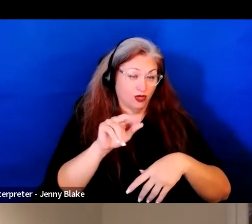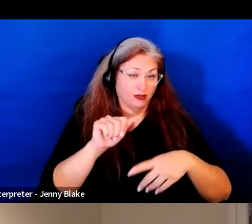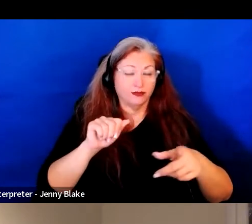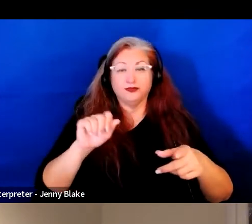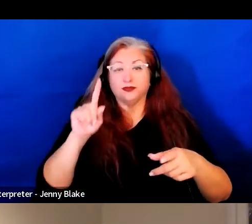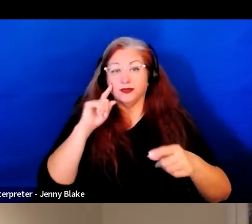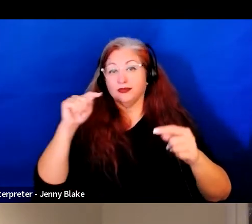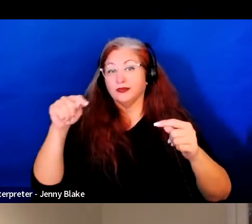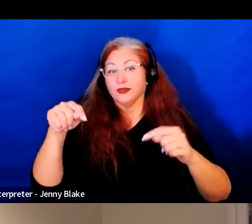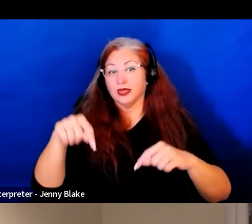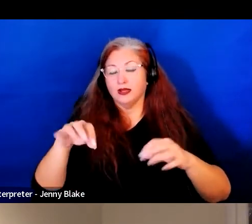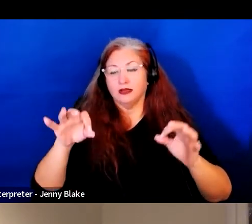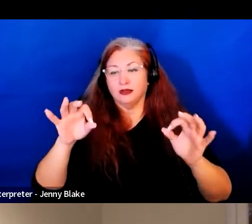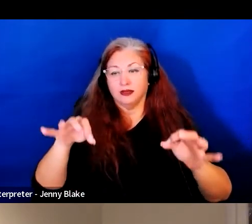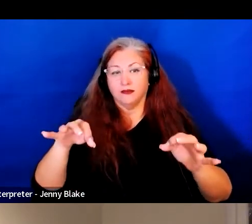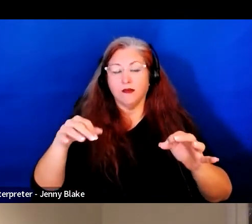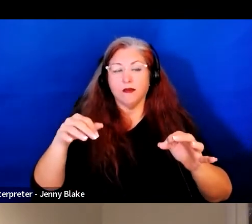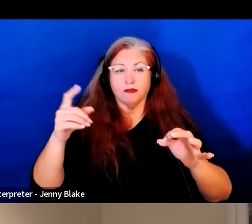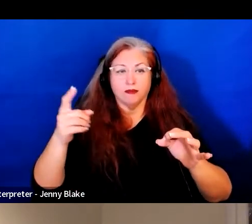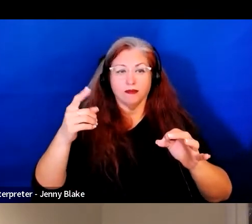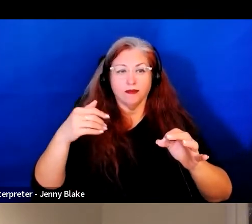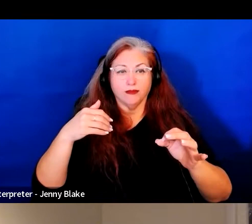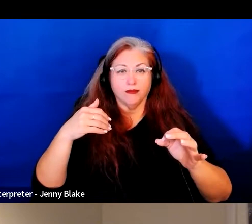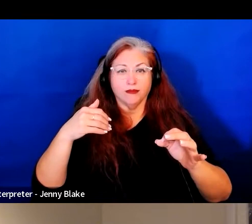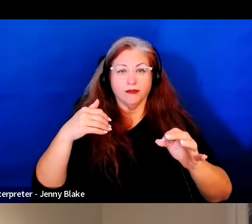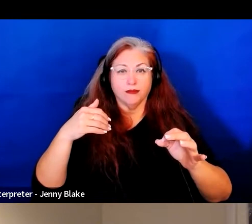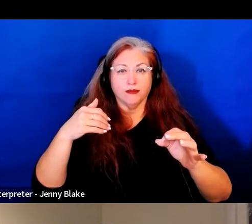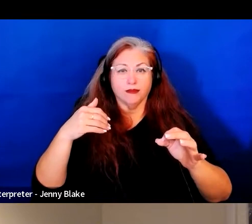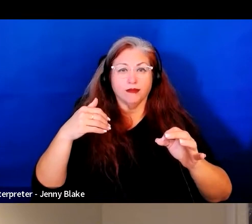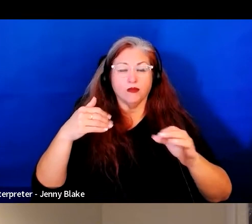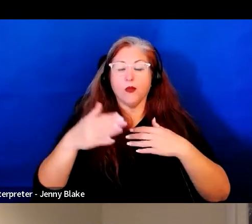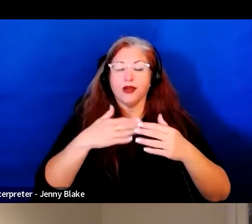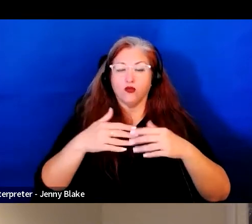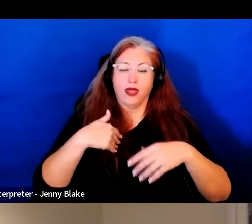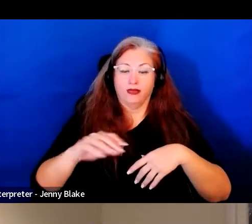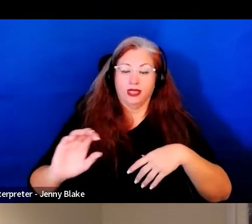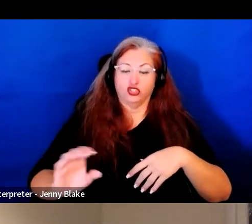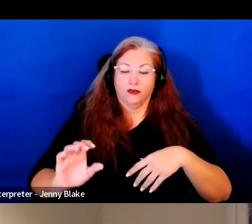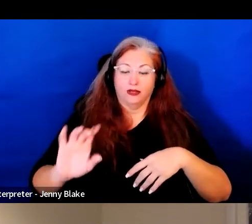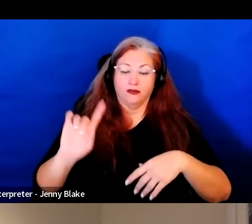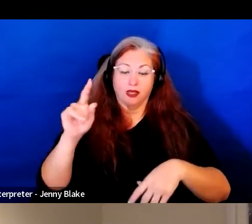think here, definitely there's always, anytime a conservative government